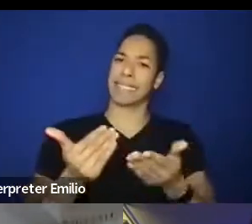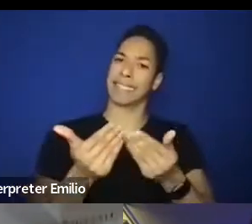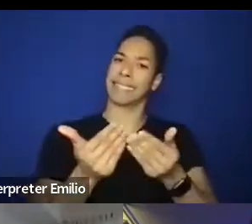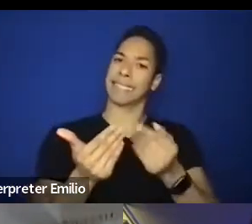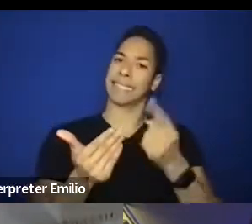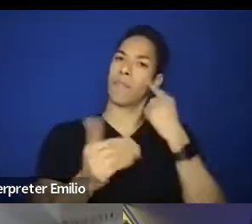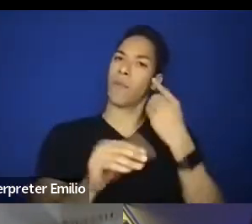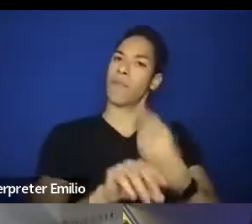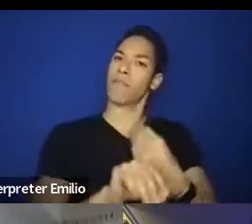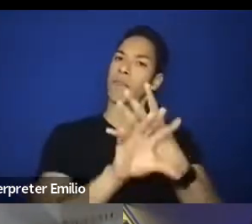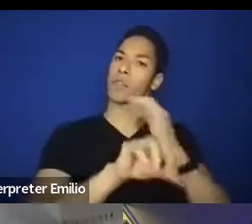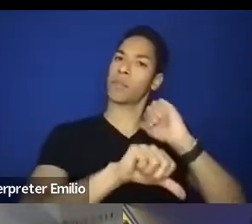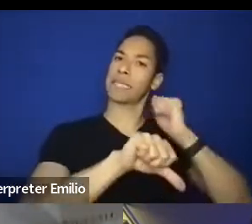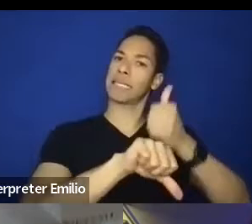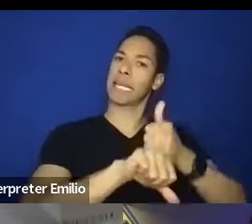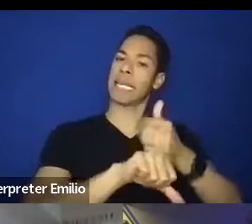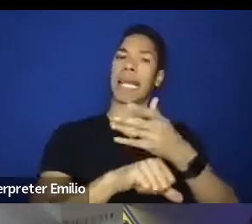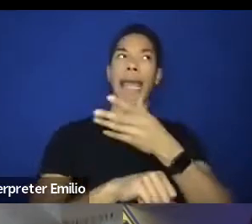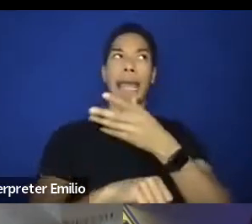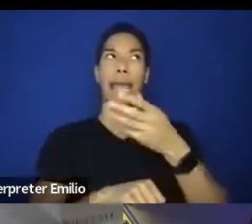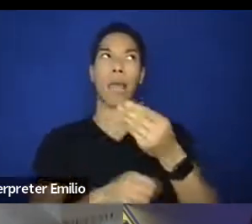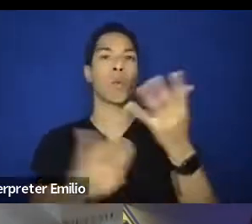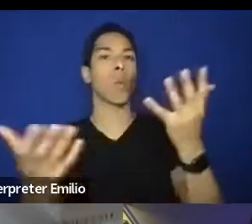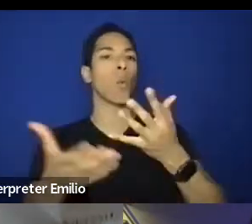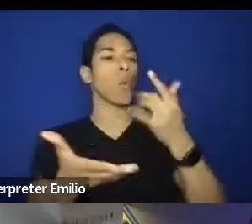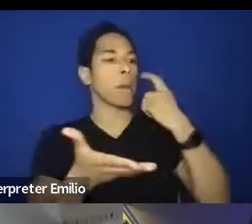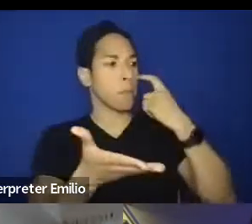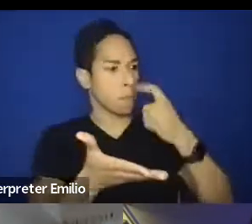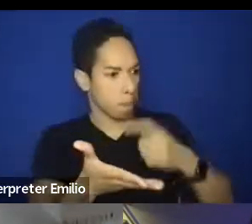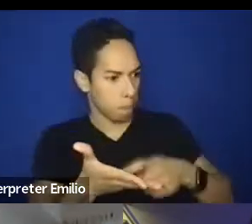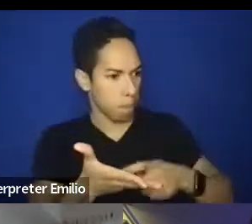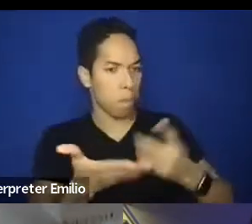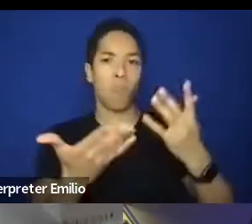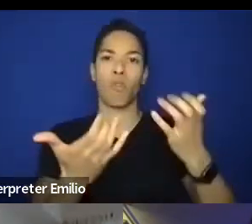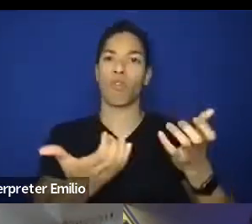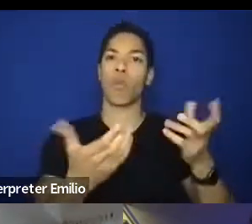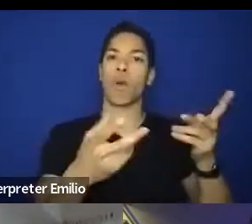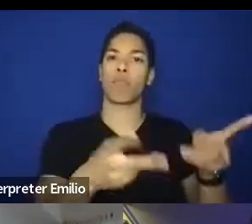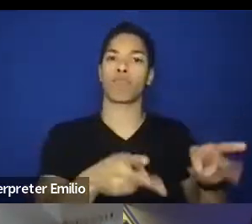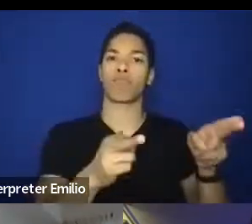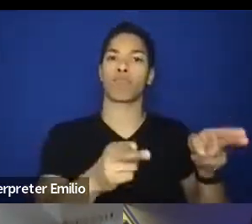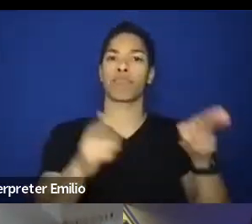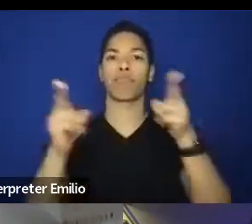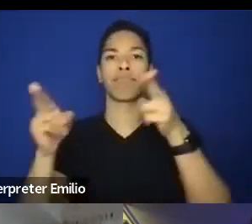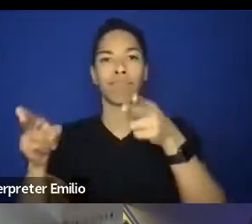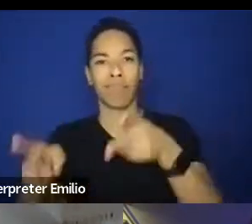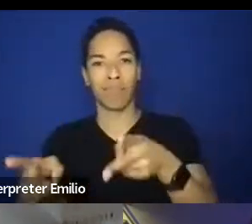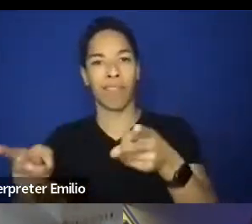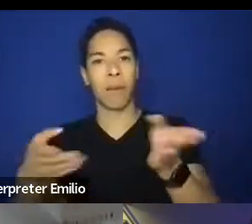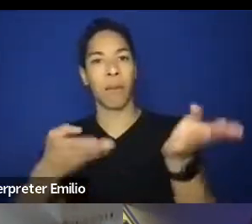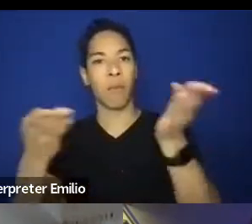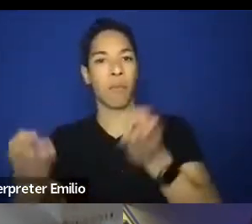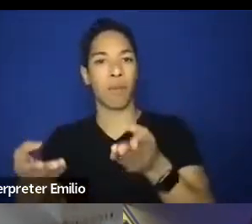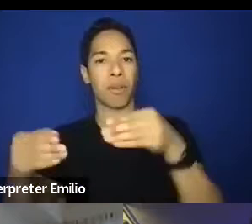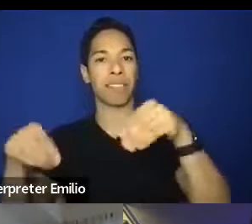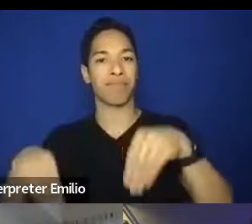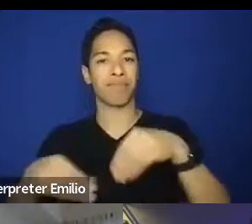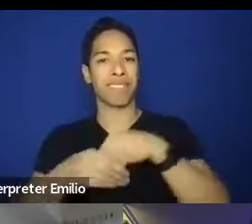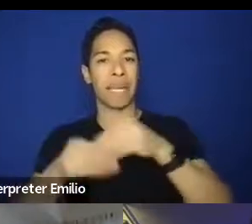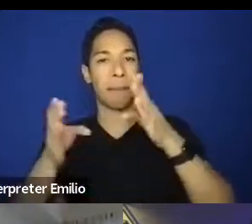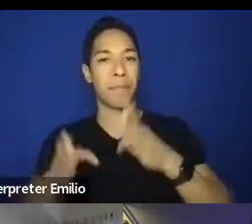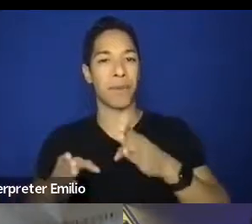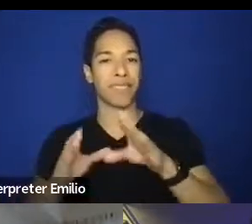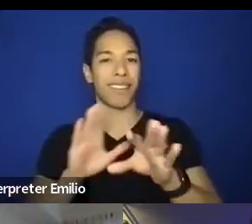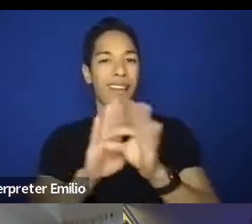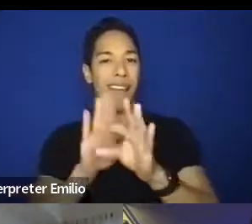what discoveries you would like to bring into in-person casting from these lessons you learned. And the other thing I would just